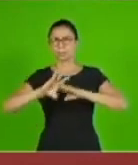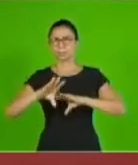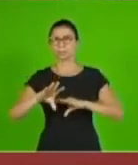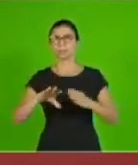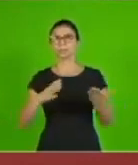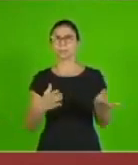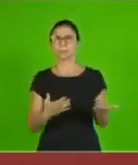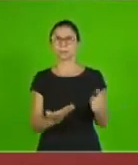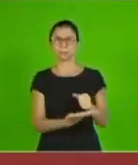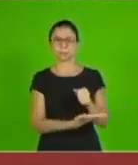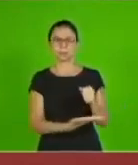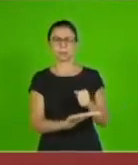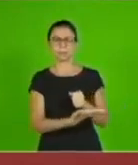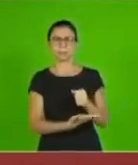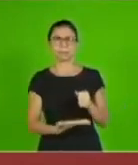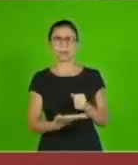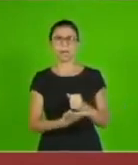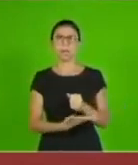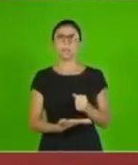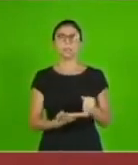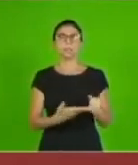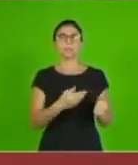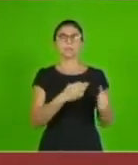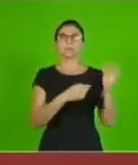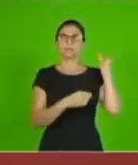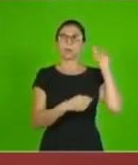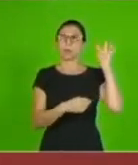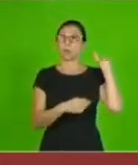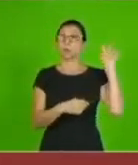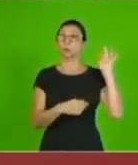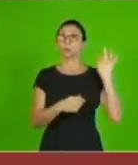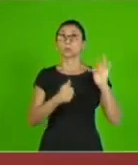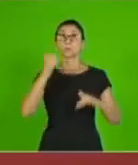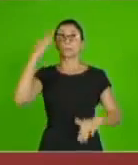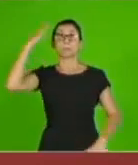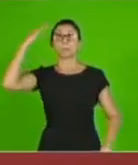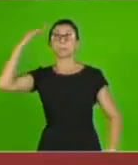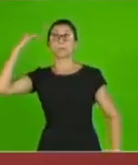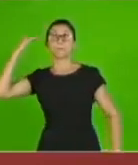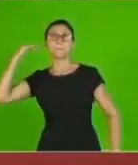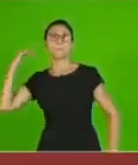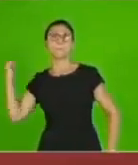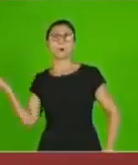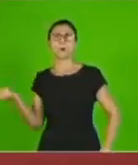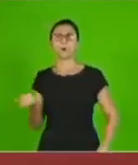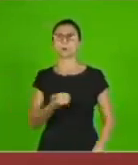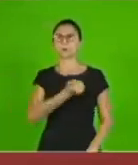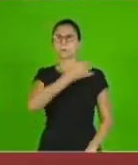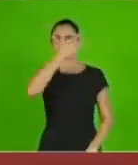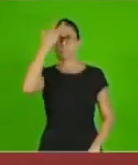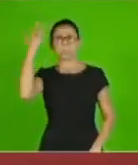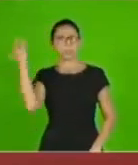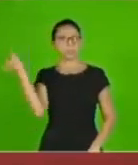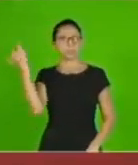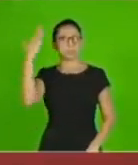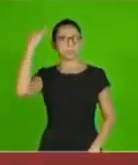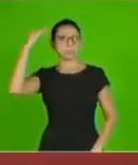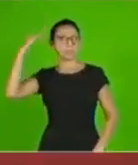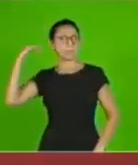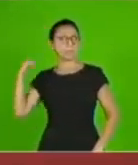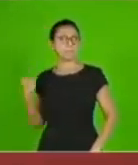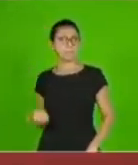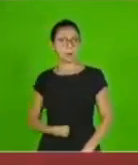The teaching was so sophisticated, and the theologians thought they knew so